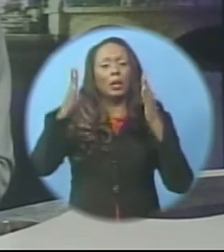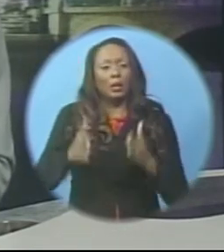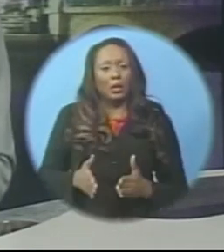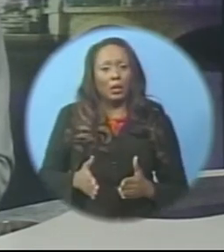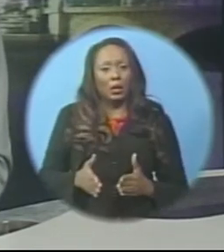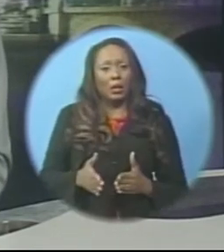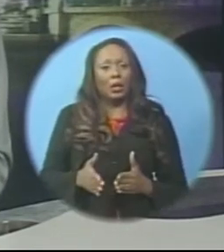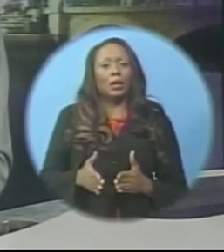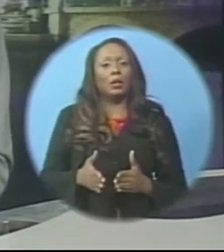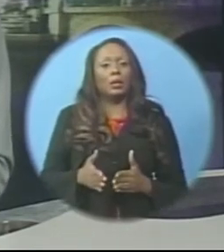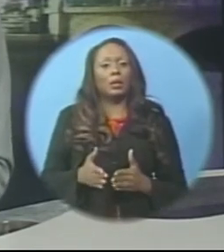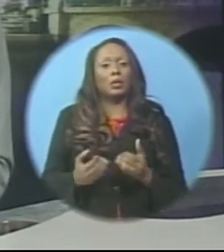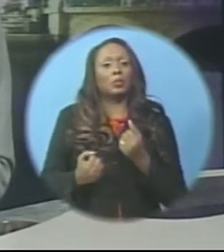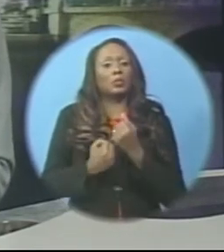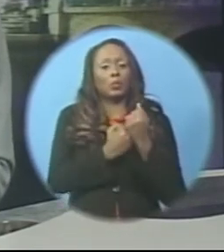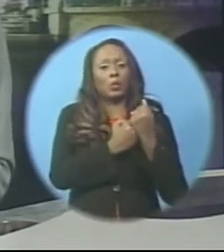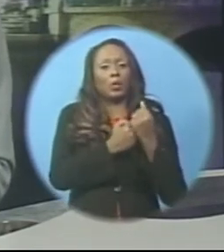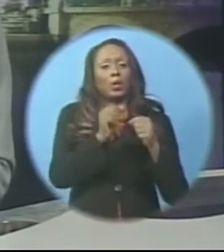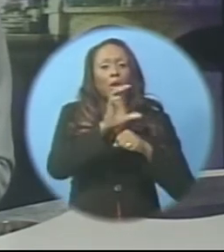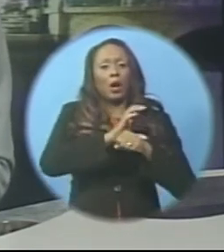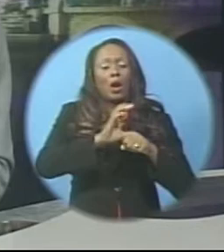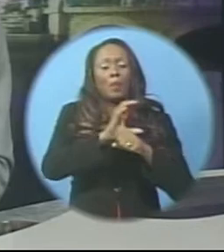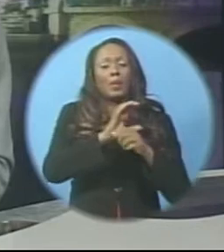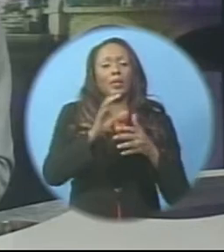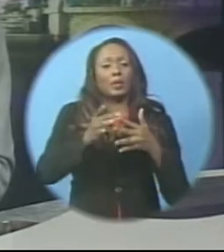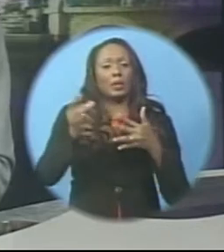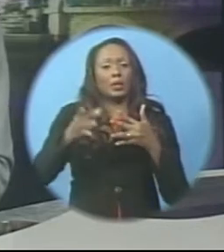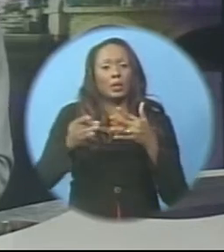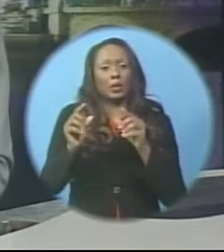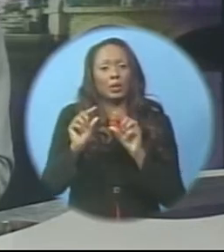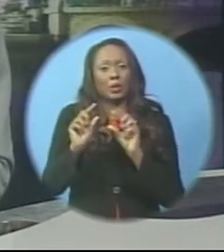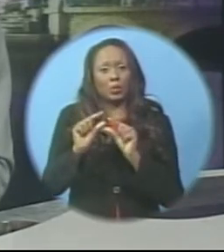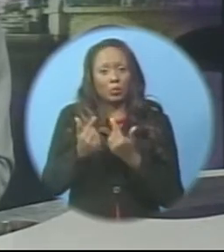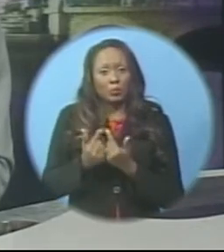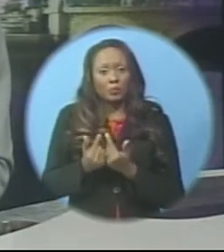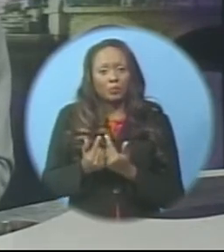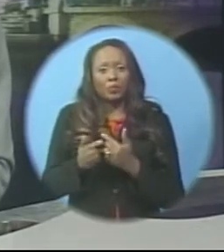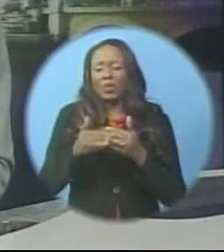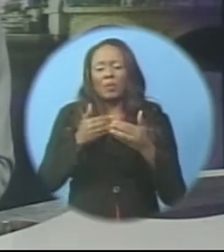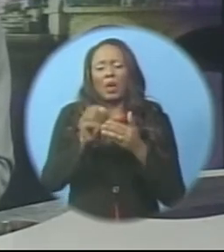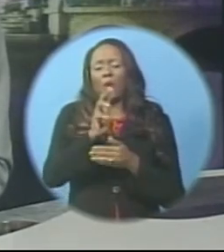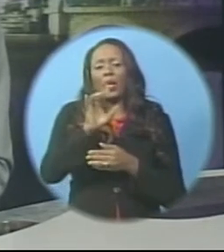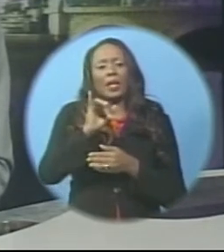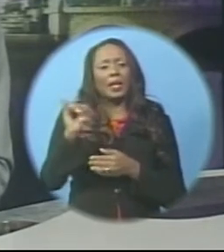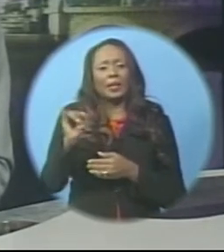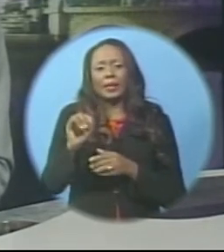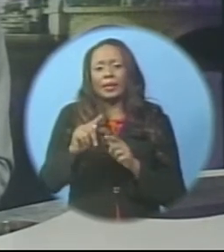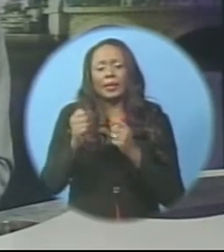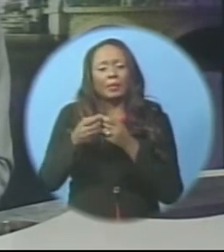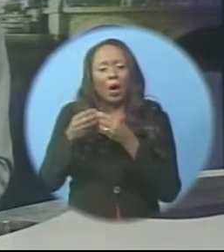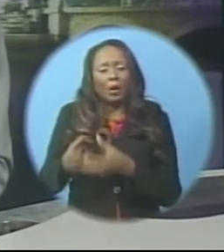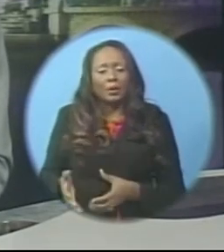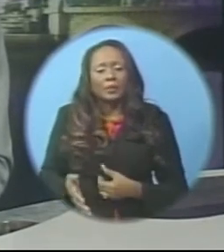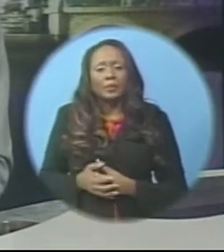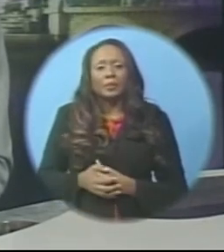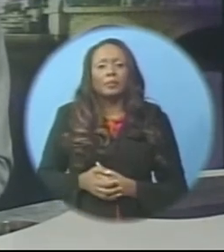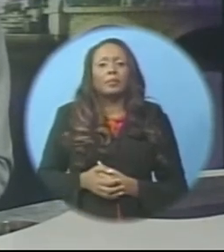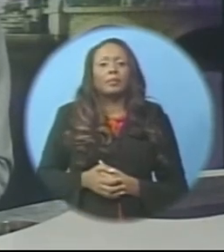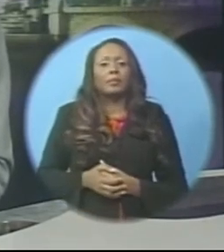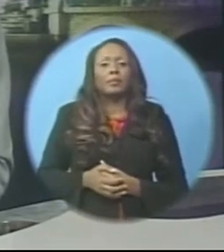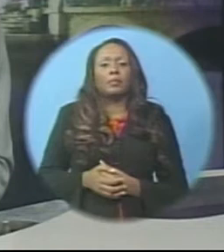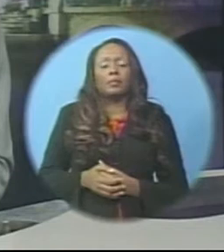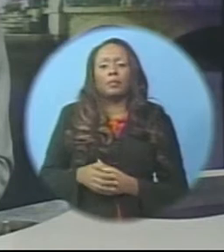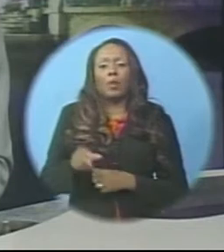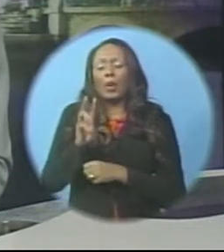of the regional selection panel despite recent heavy losses by the West Indies Test team. After going down to both Sri Lanka